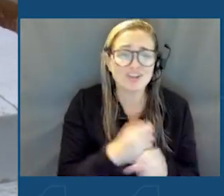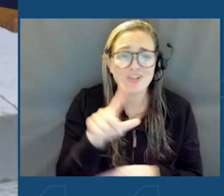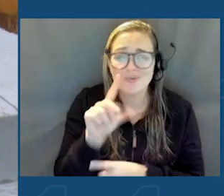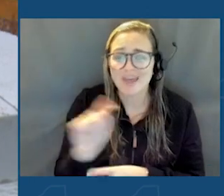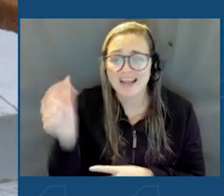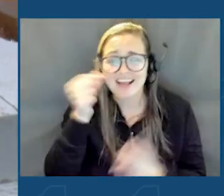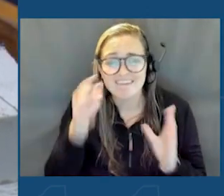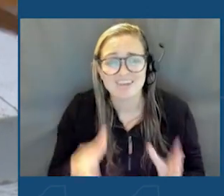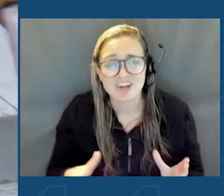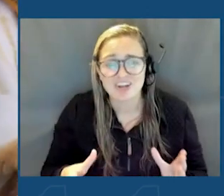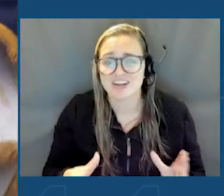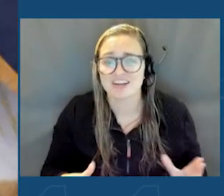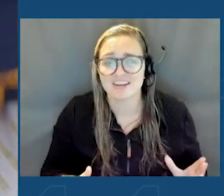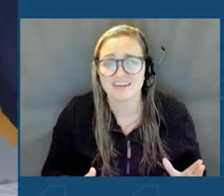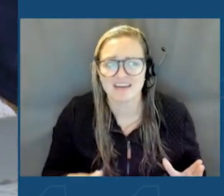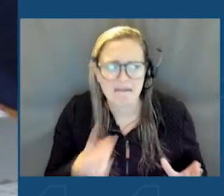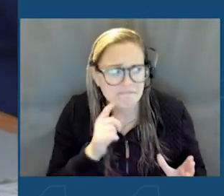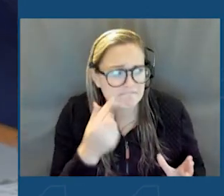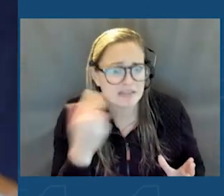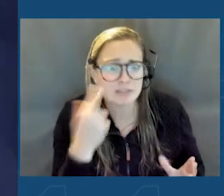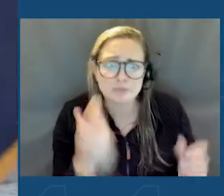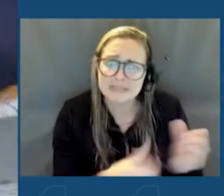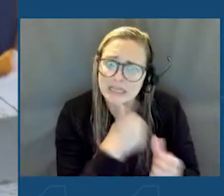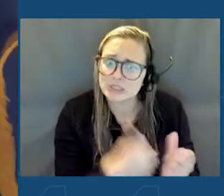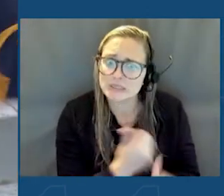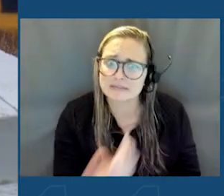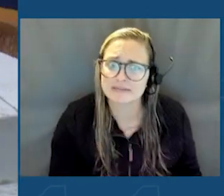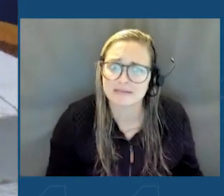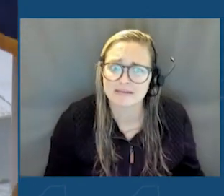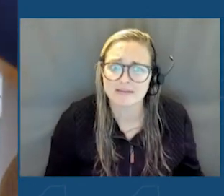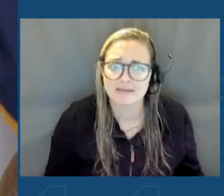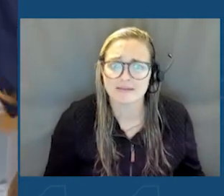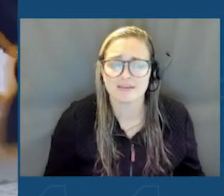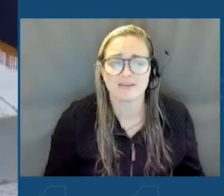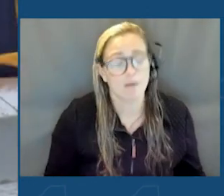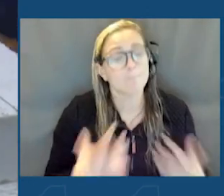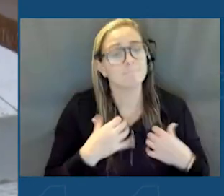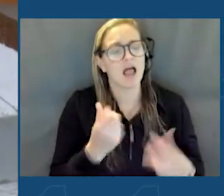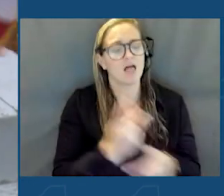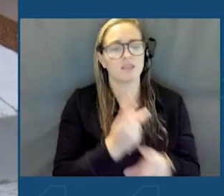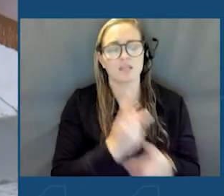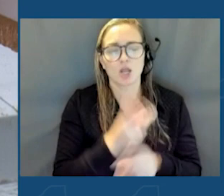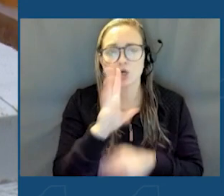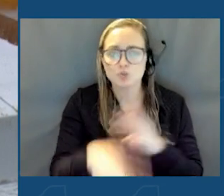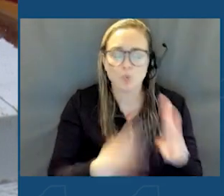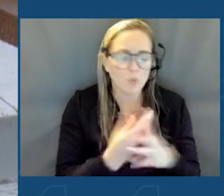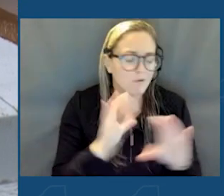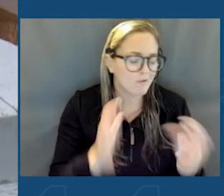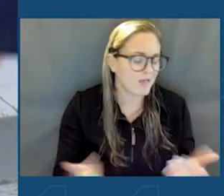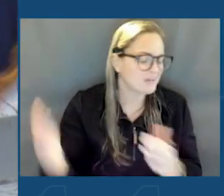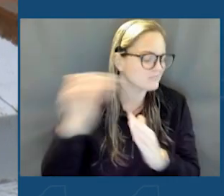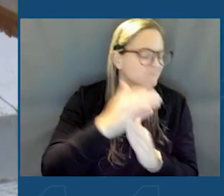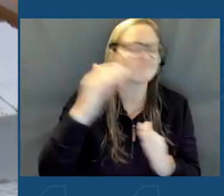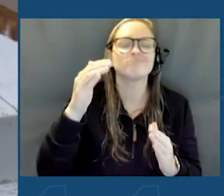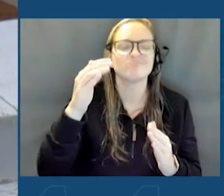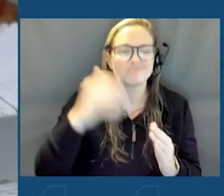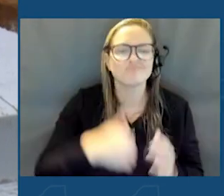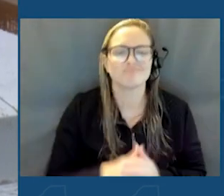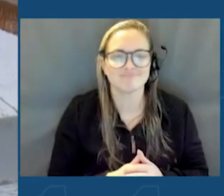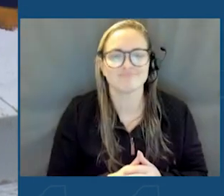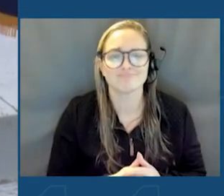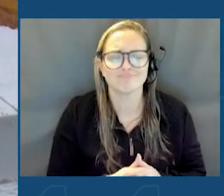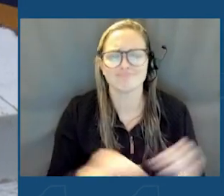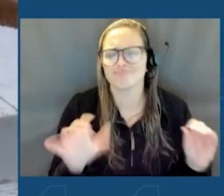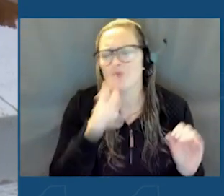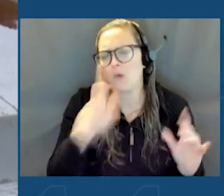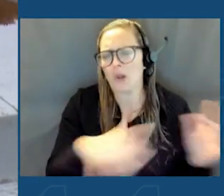didn't realize it was so hazardous. But the health care was world class, so we're all set there. So you have nothing to worry about, nothing